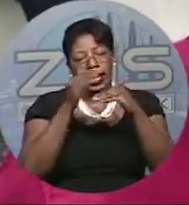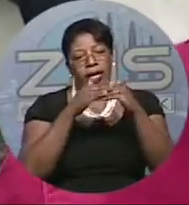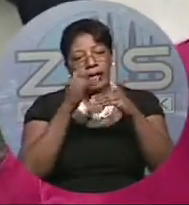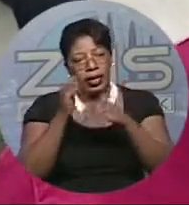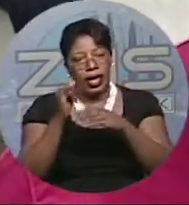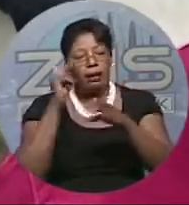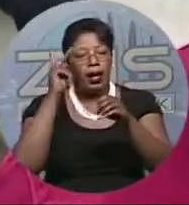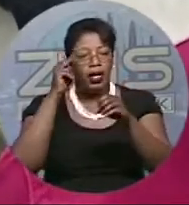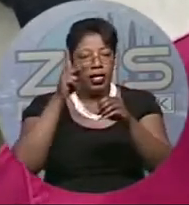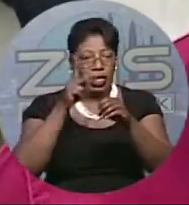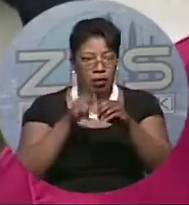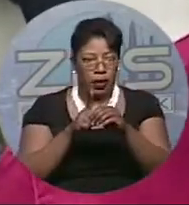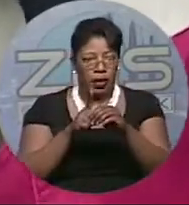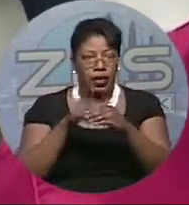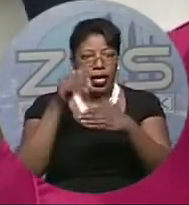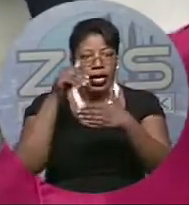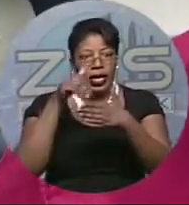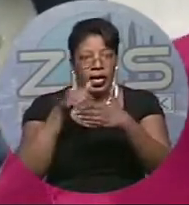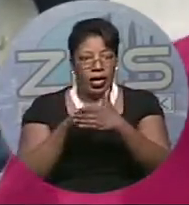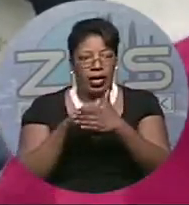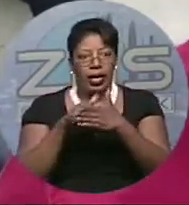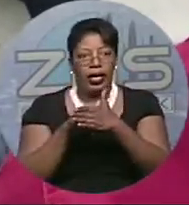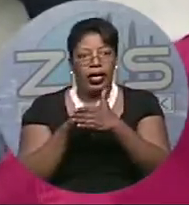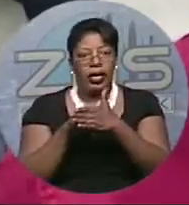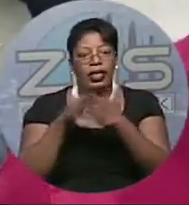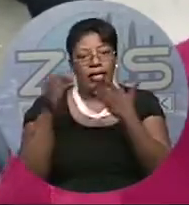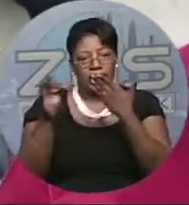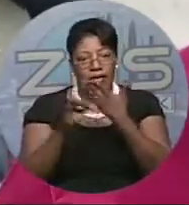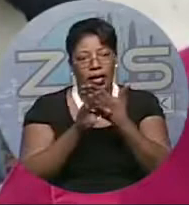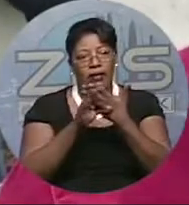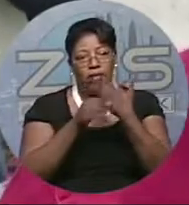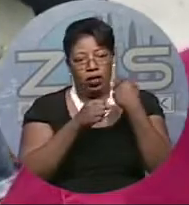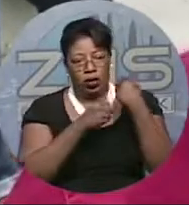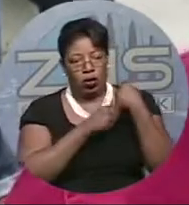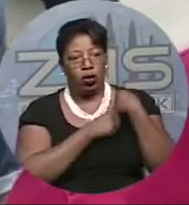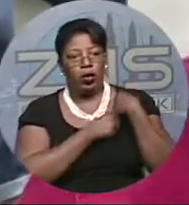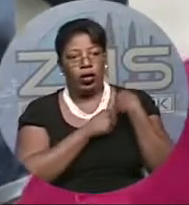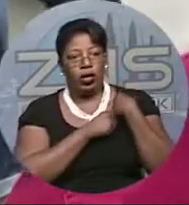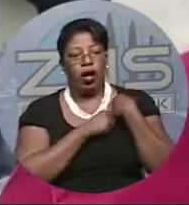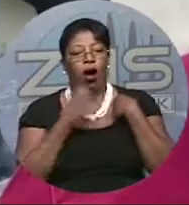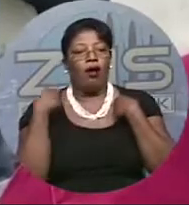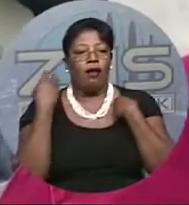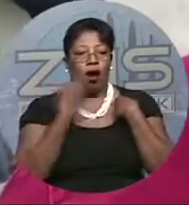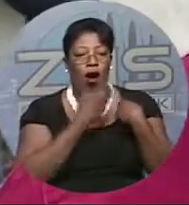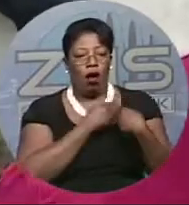to participate in the safety and security of our